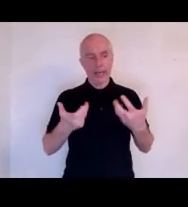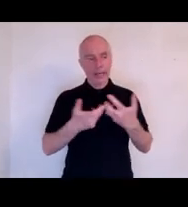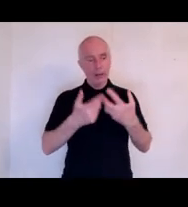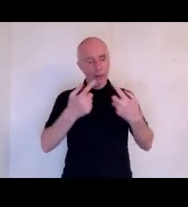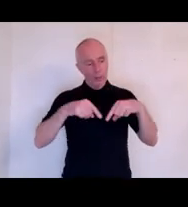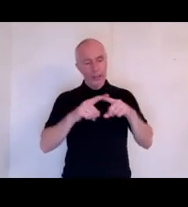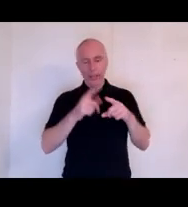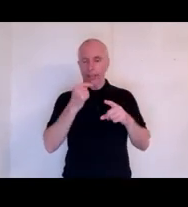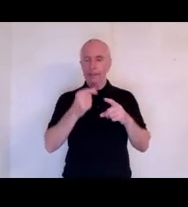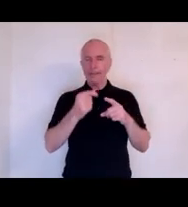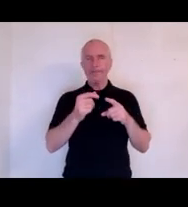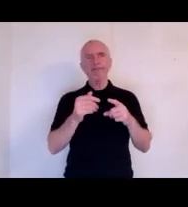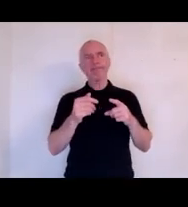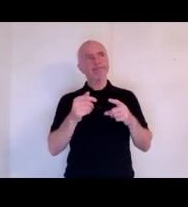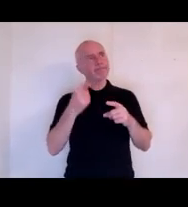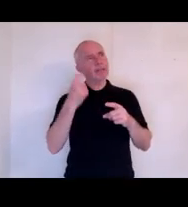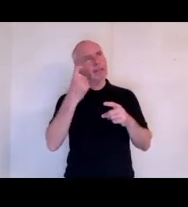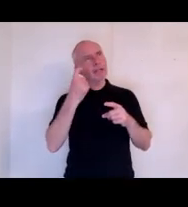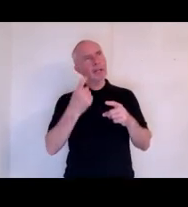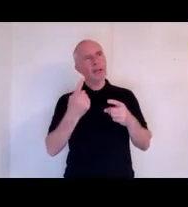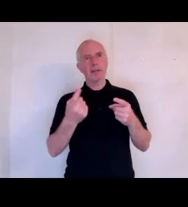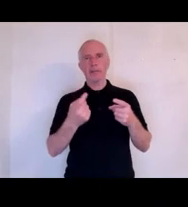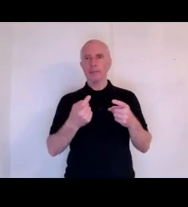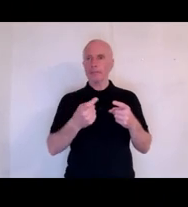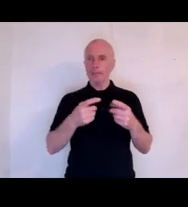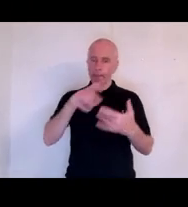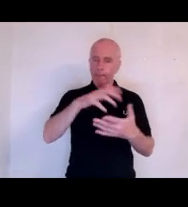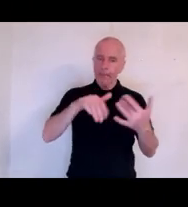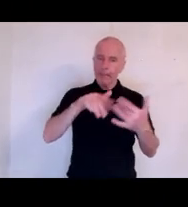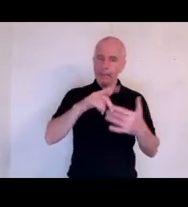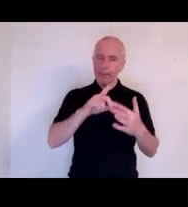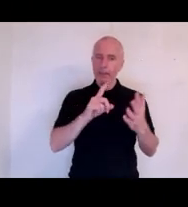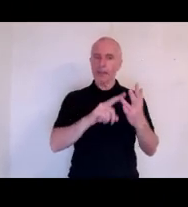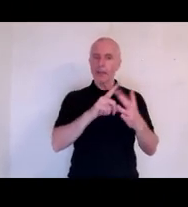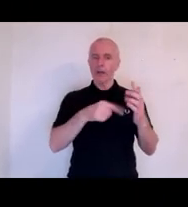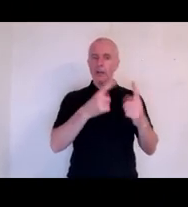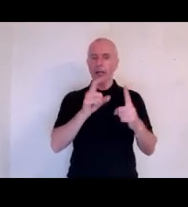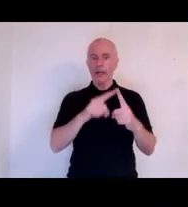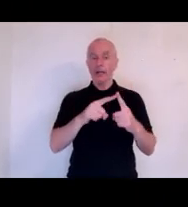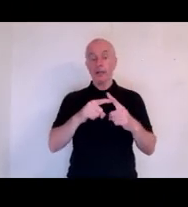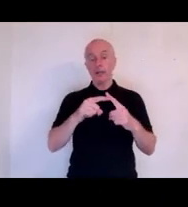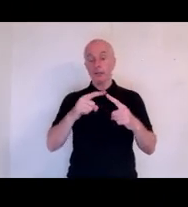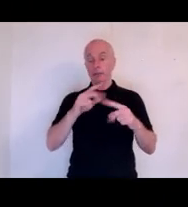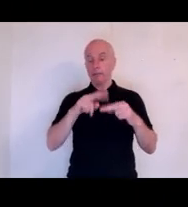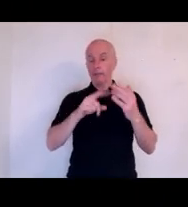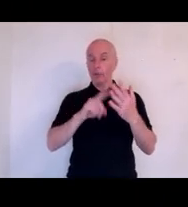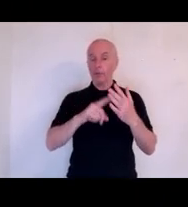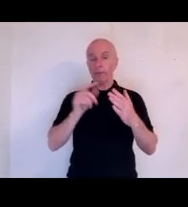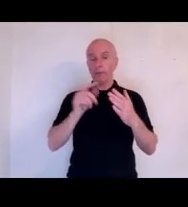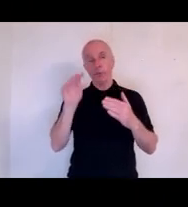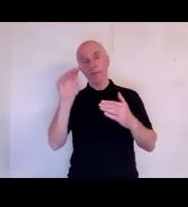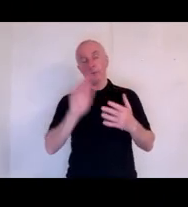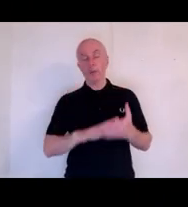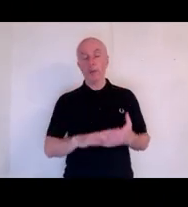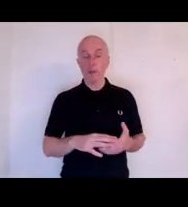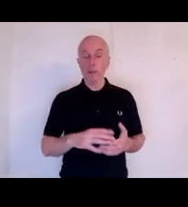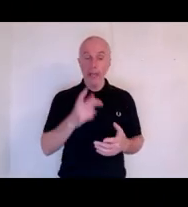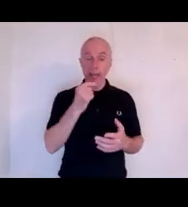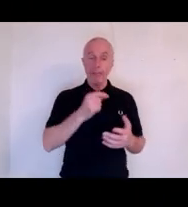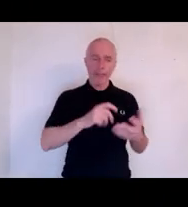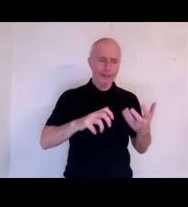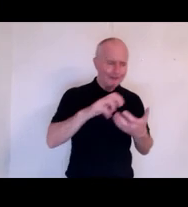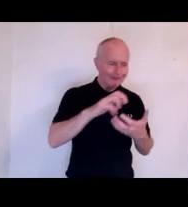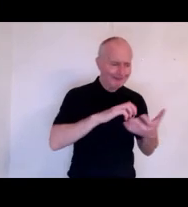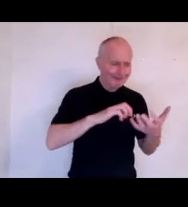Mixed oxide fuels are a really complex thing to manufacture and put together. And it's